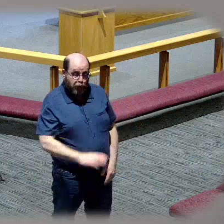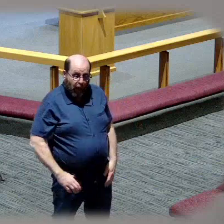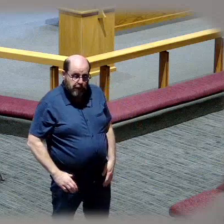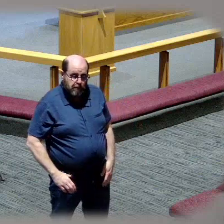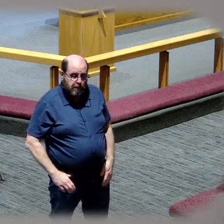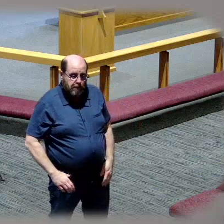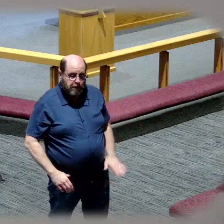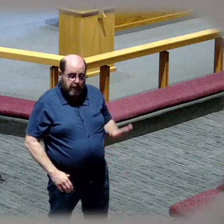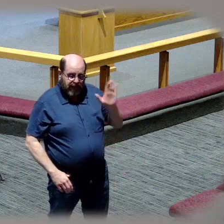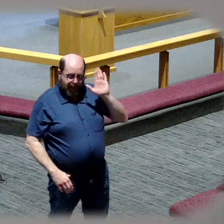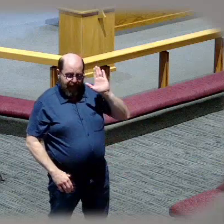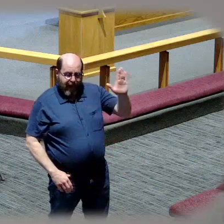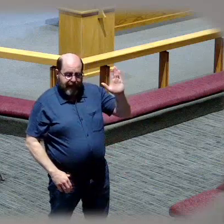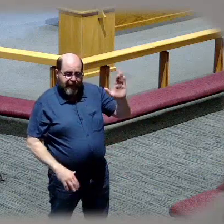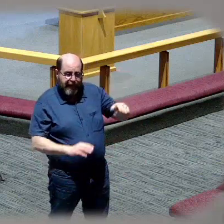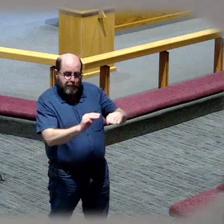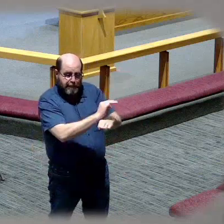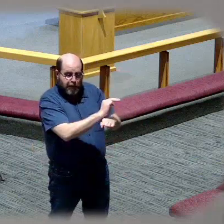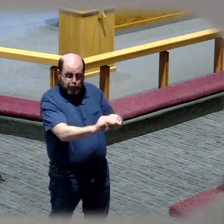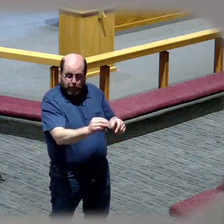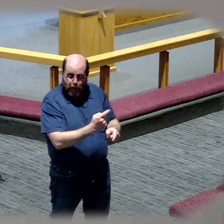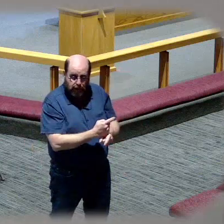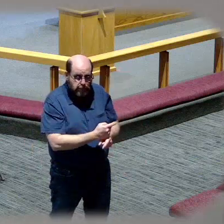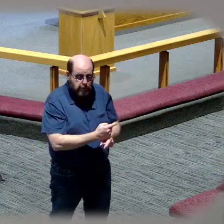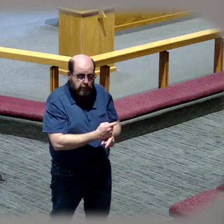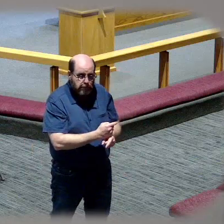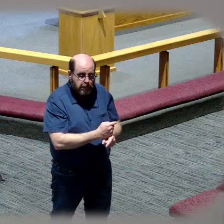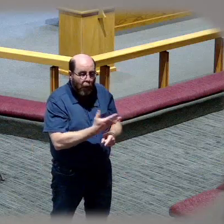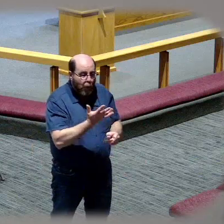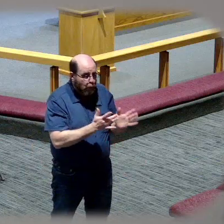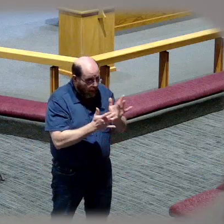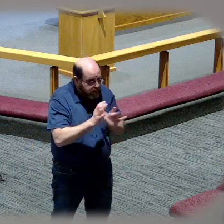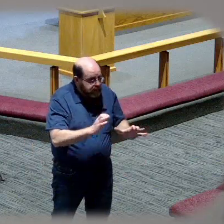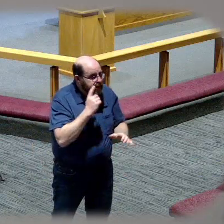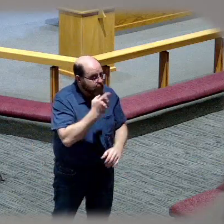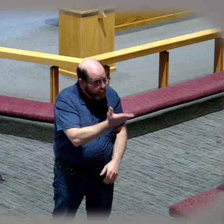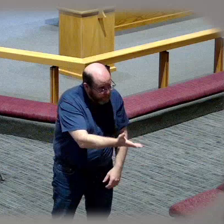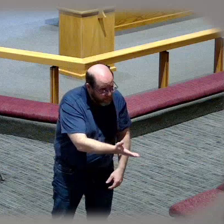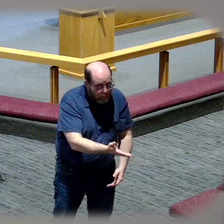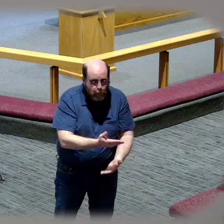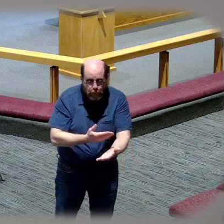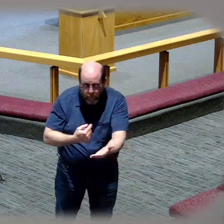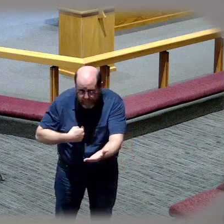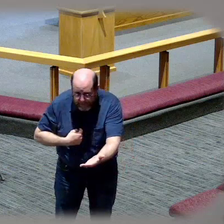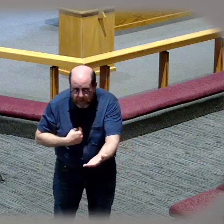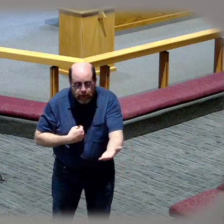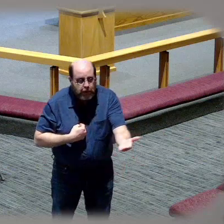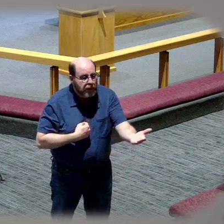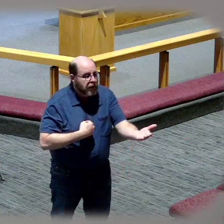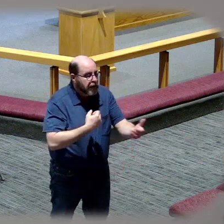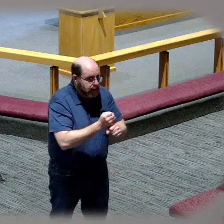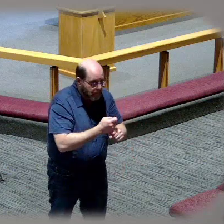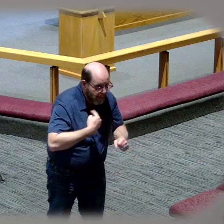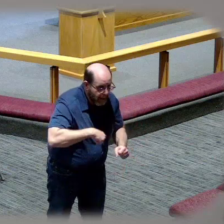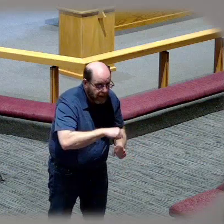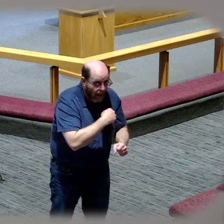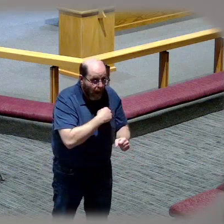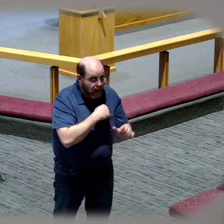his ministry, what he has done for you and I to make us his children.